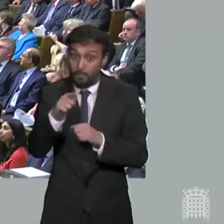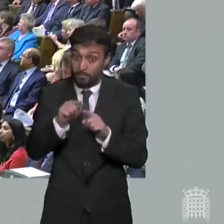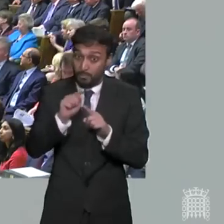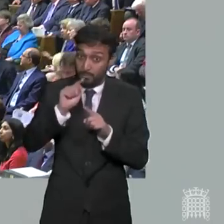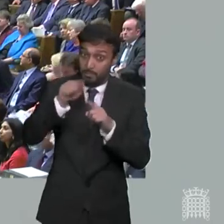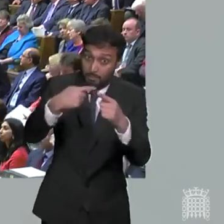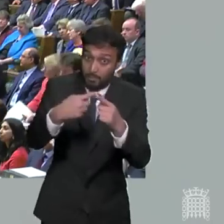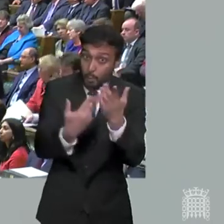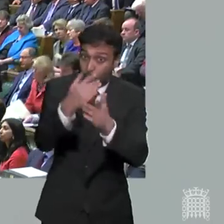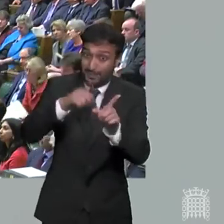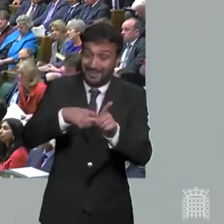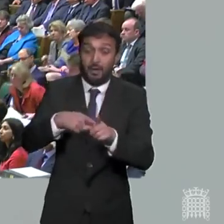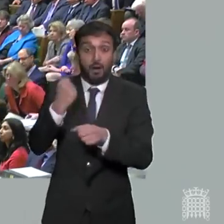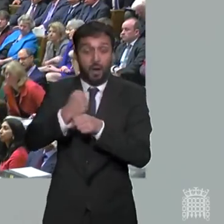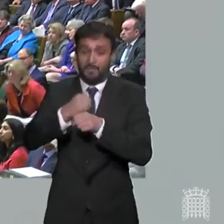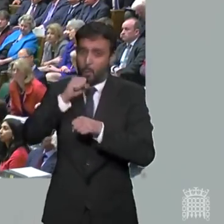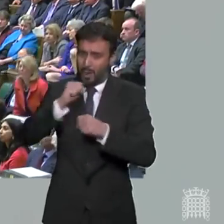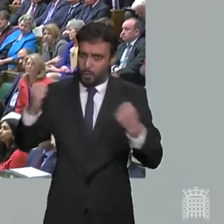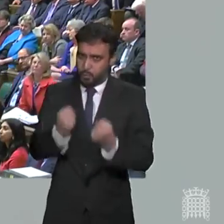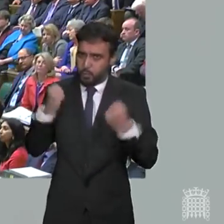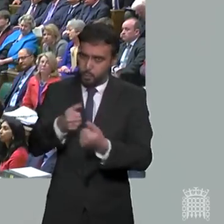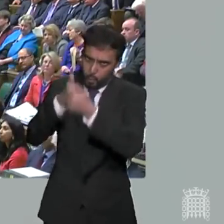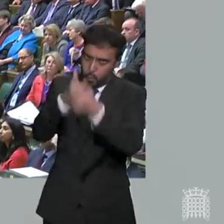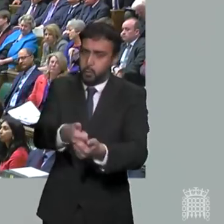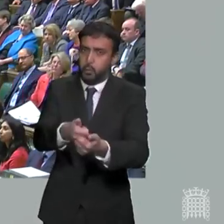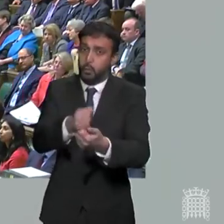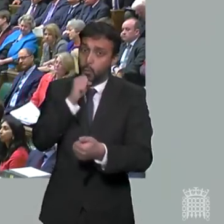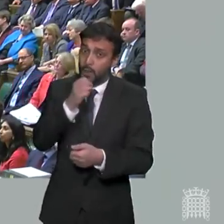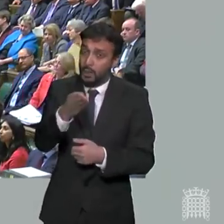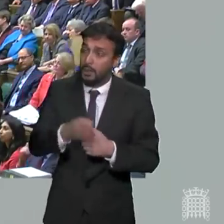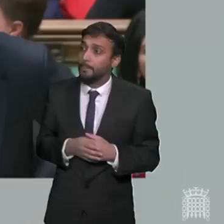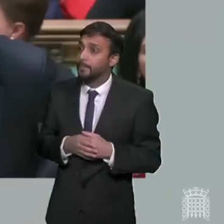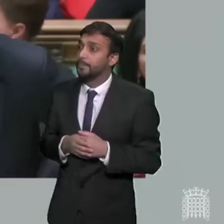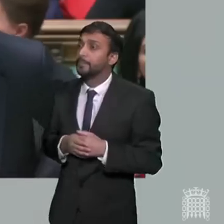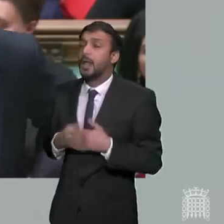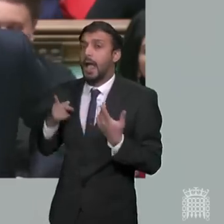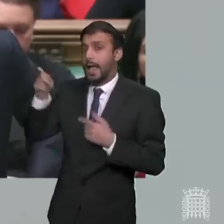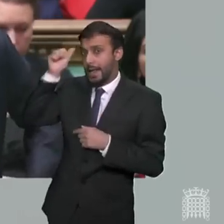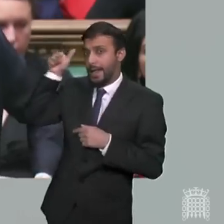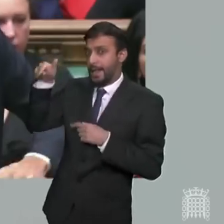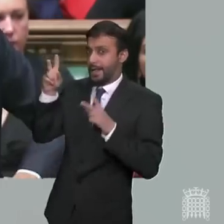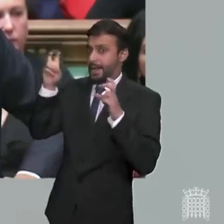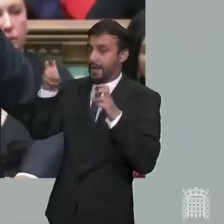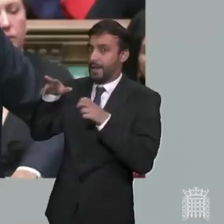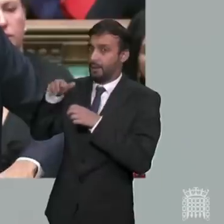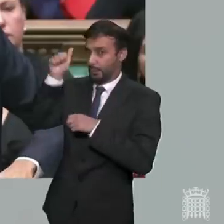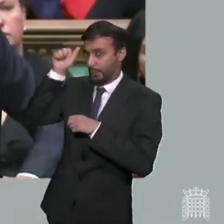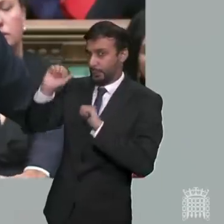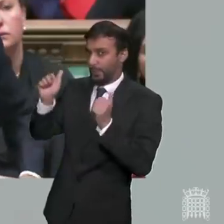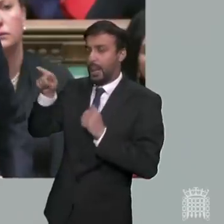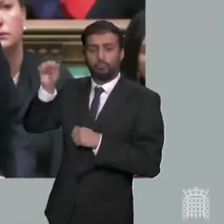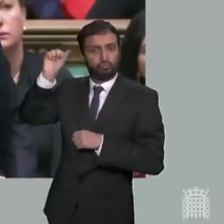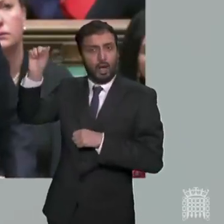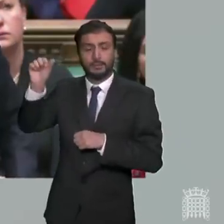year? Yes, my honourable friend obviously knows this subject area well. He's right to highlight the importance of making sure that